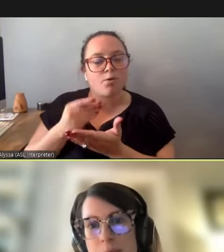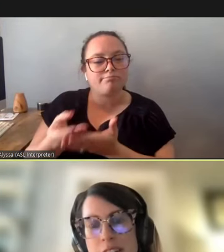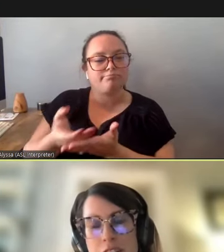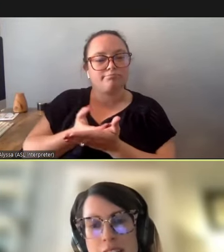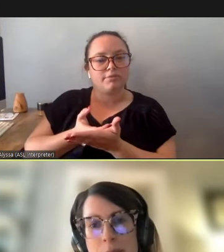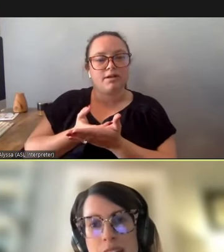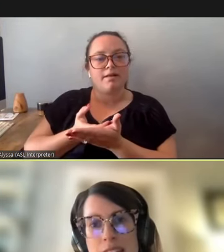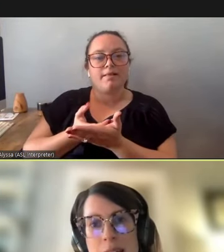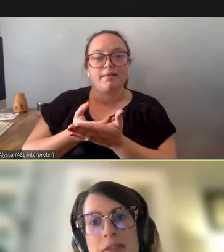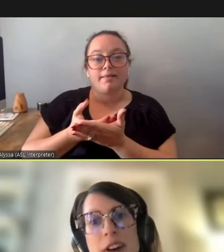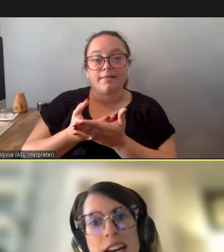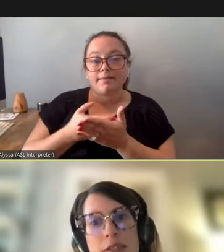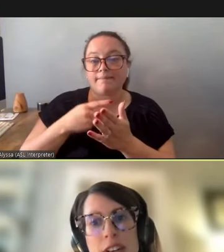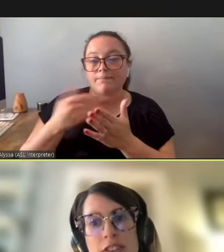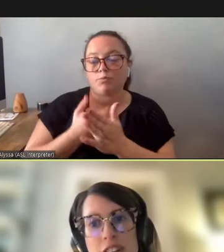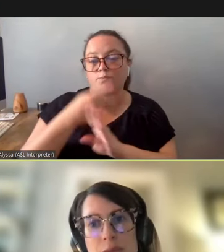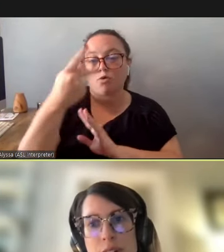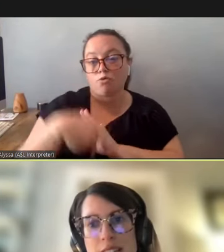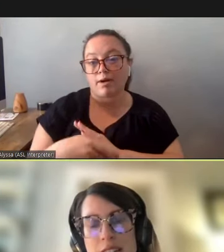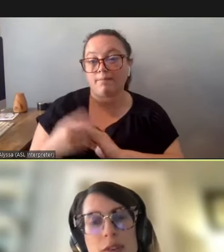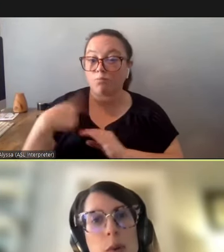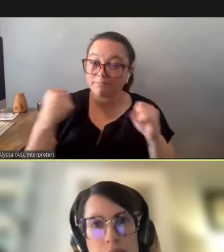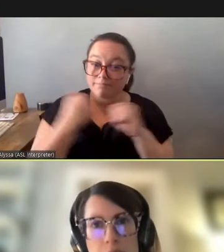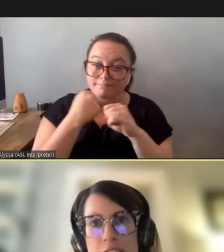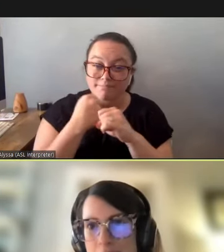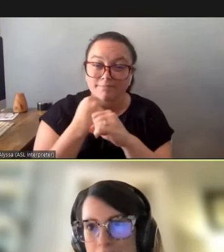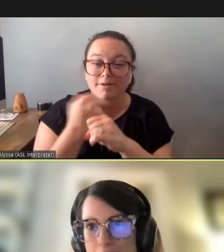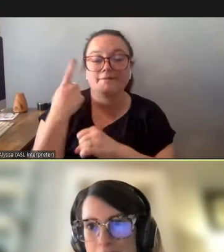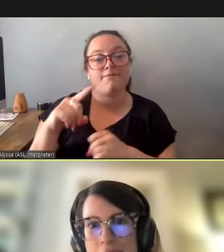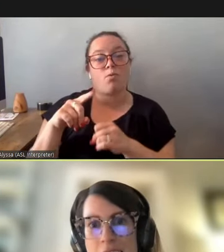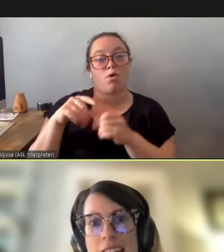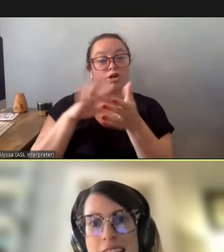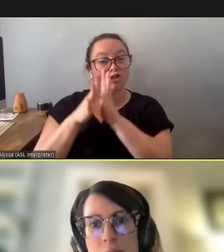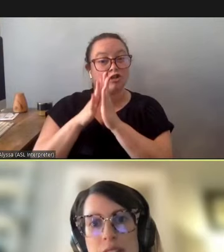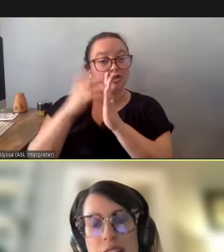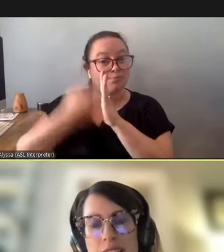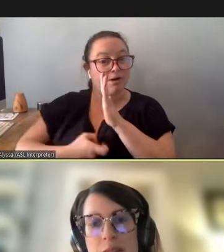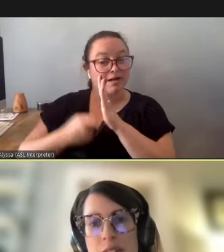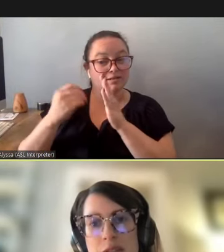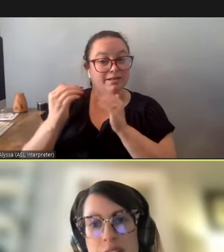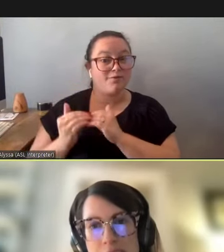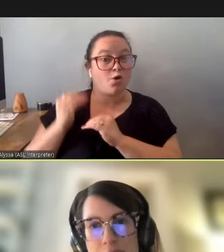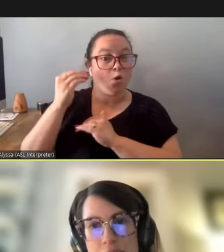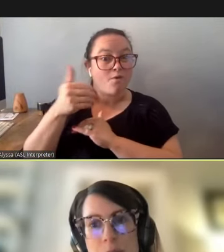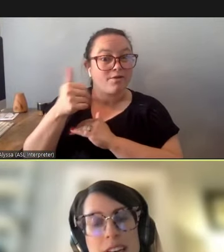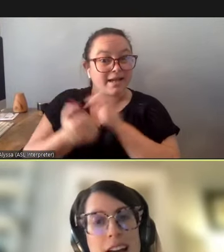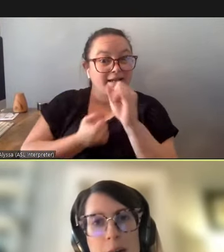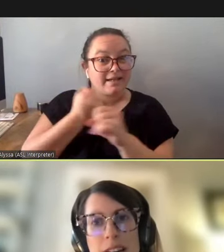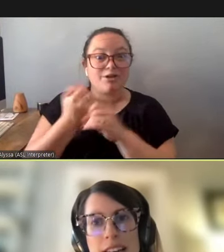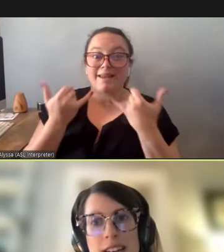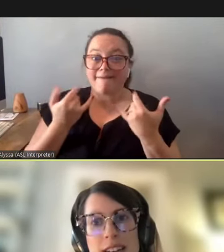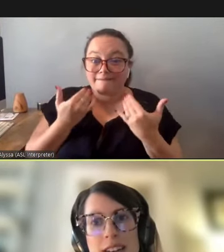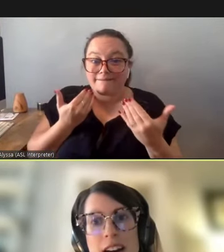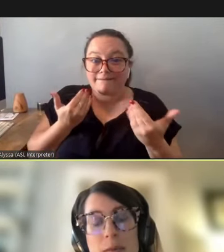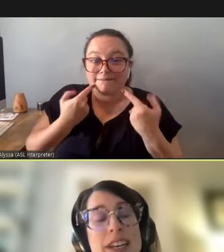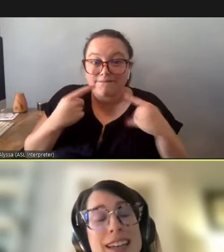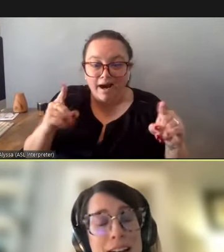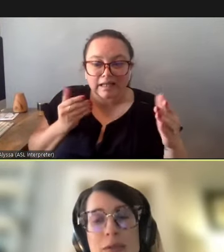Tri-State Transportation Campaign have been fighting for congestion pricing for well over a decade, and now it's finally within reach. We cannot wait.